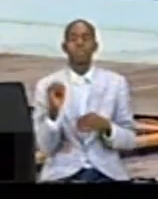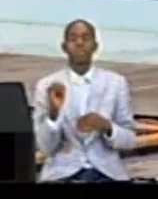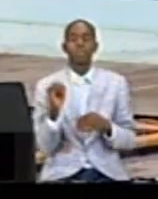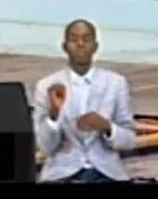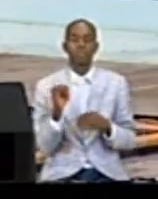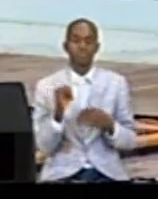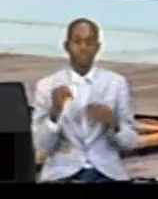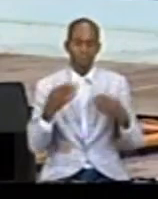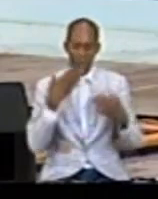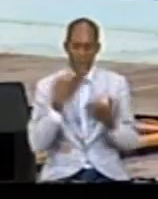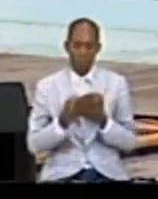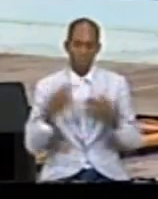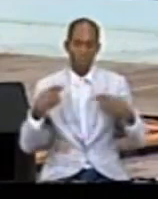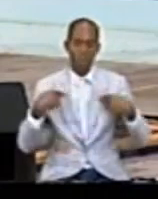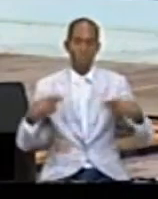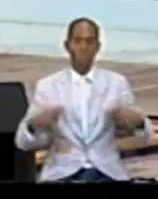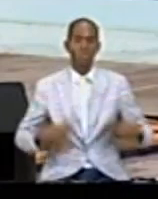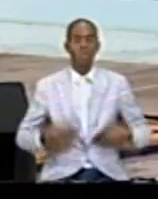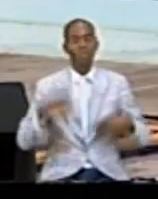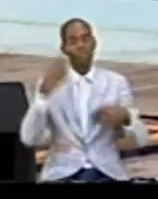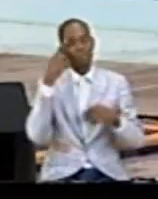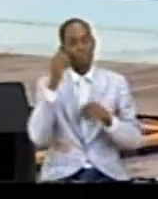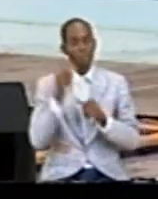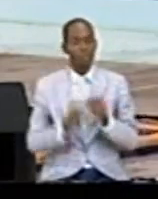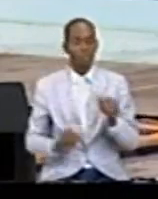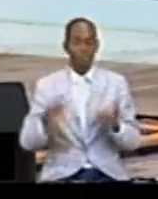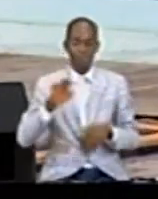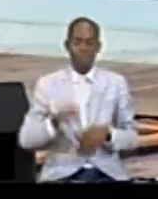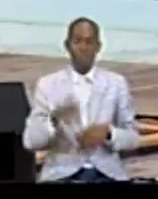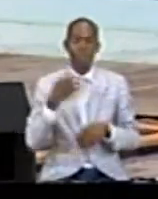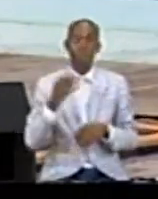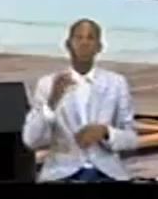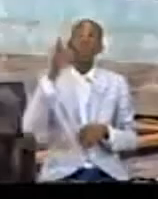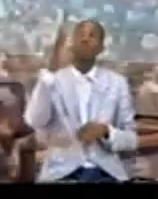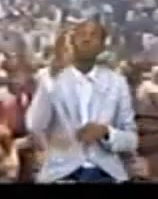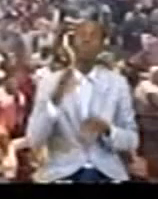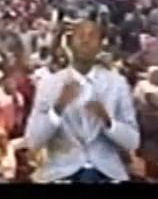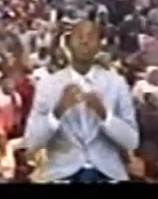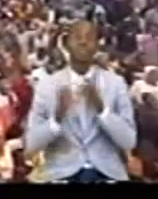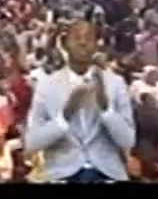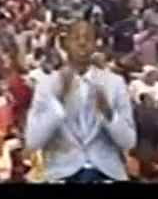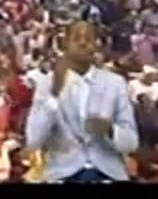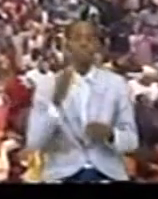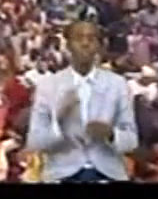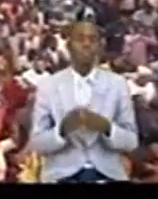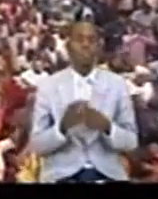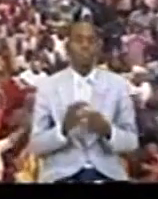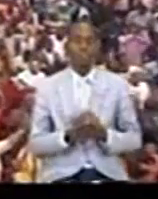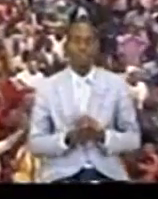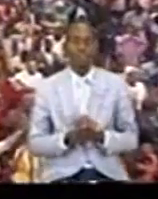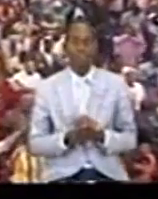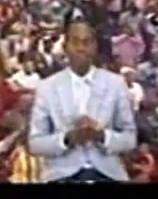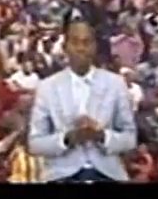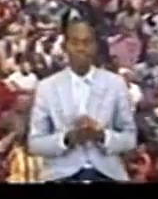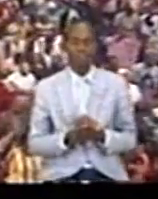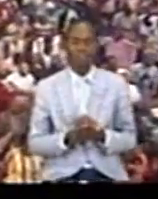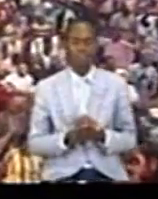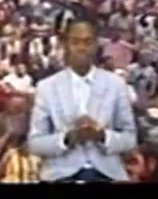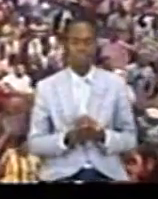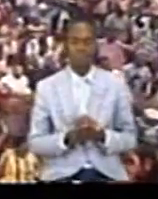yeah. Health, yeah. For every child of God in Jesus' name.